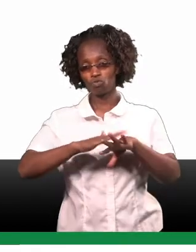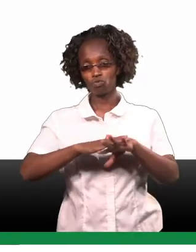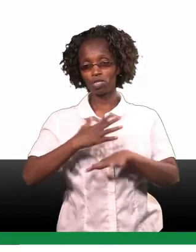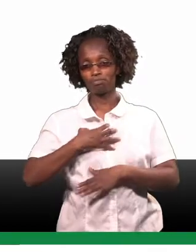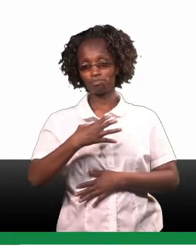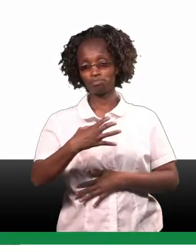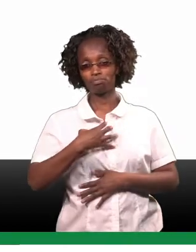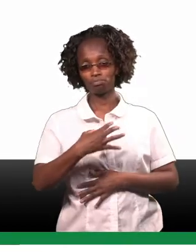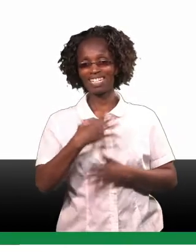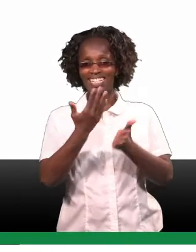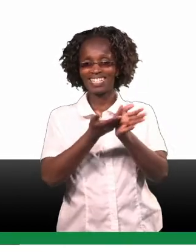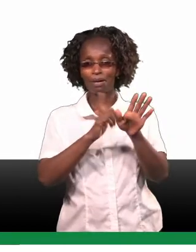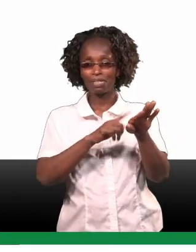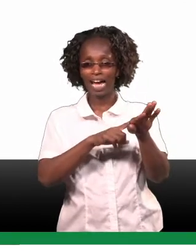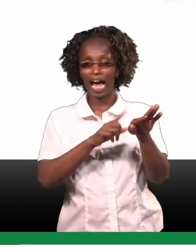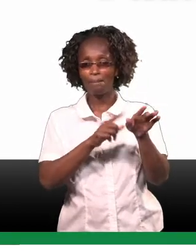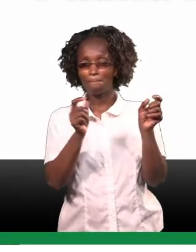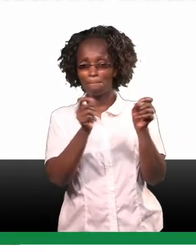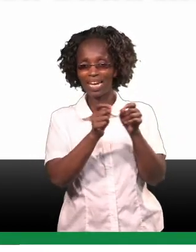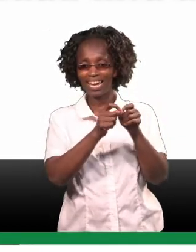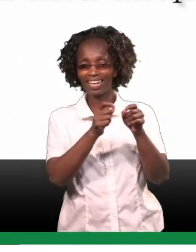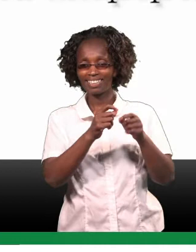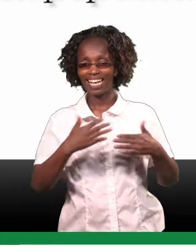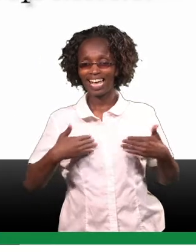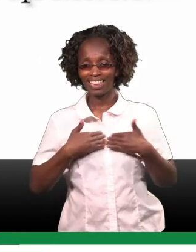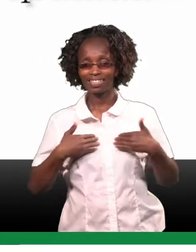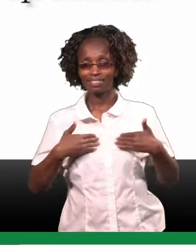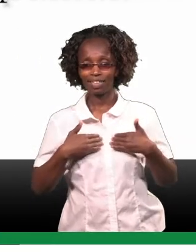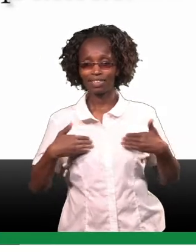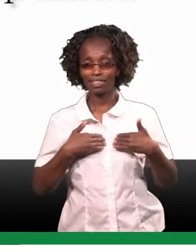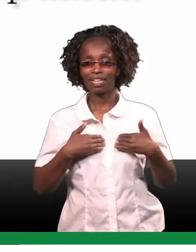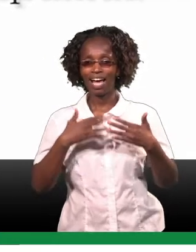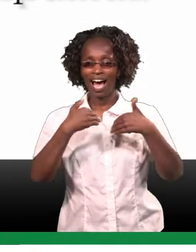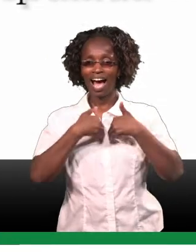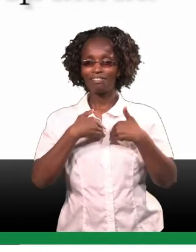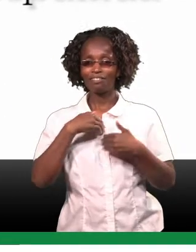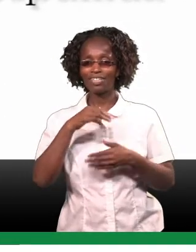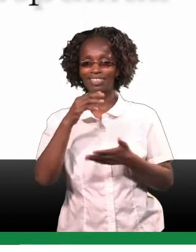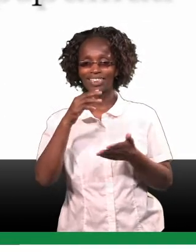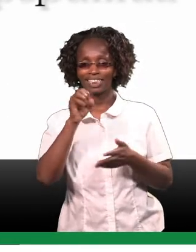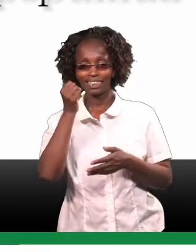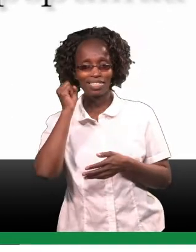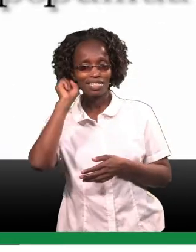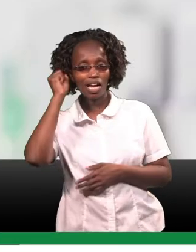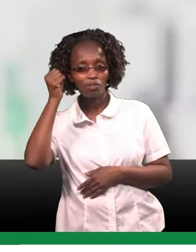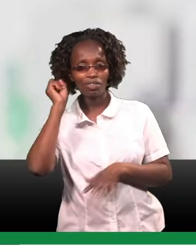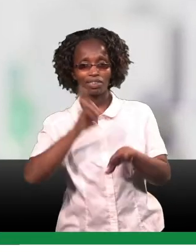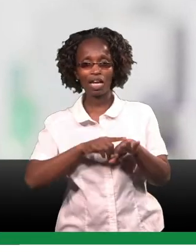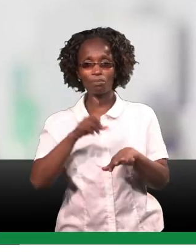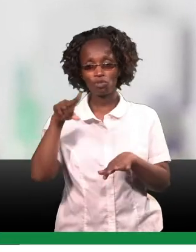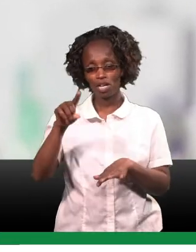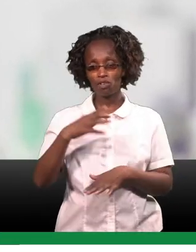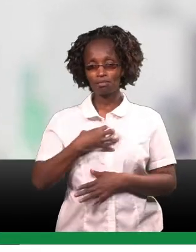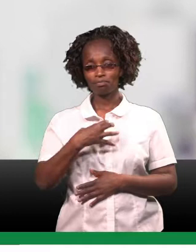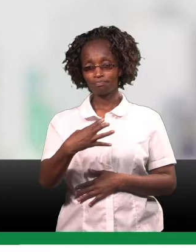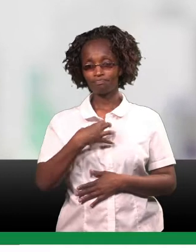au uchungu, kutoa sauti mtu anapopumua. Hivyo, ni vizuri kumwona daktari